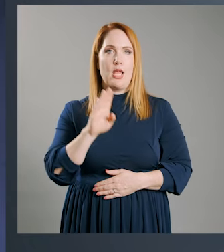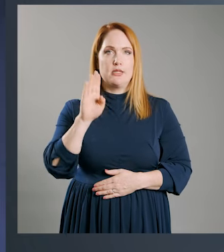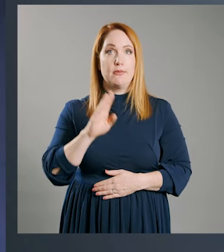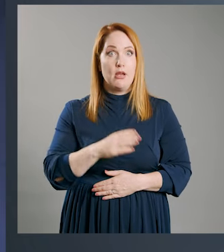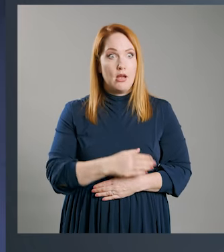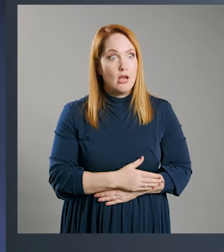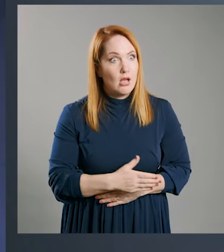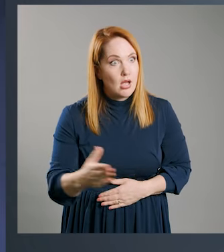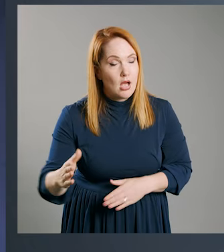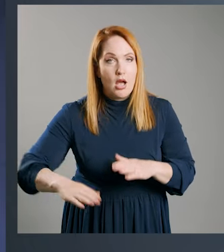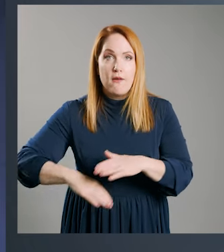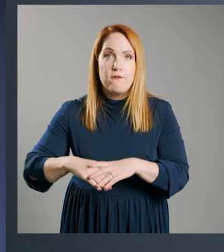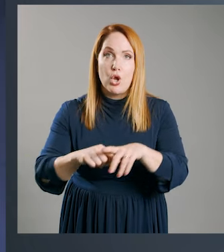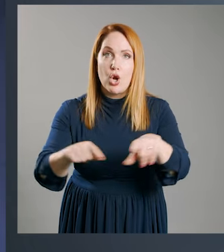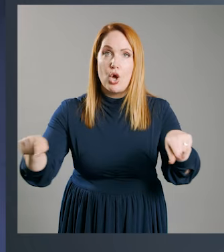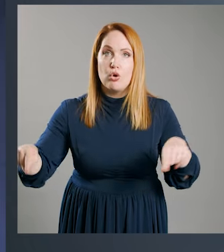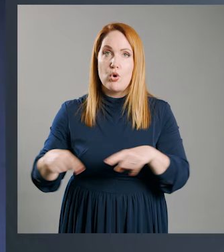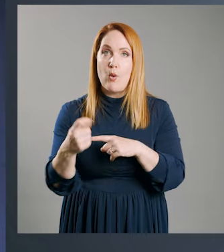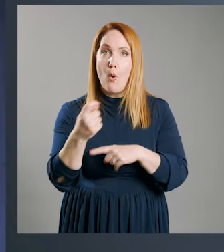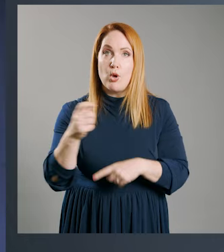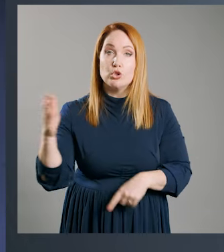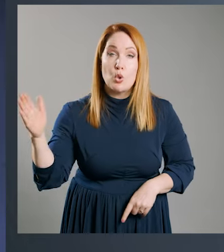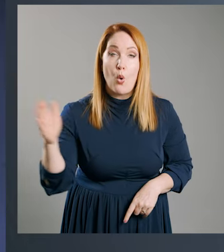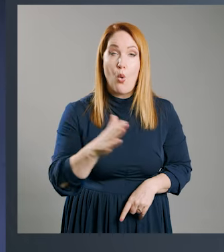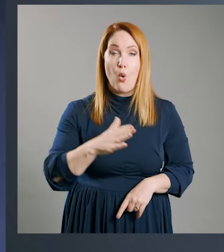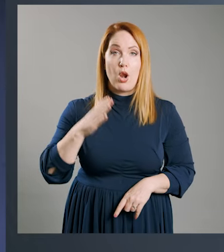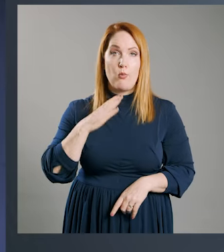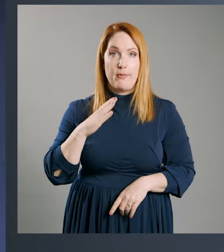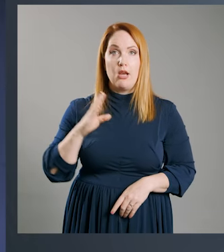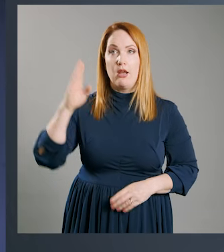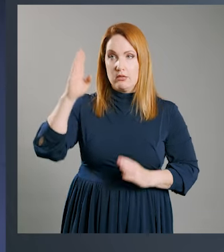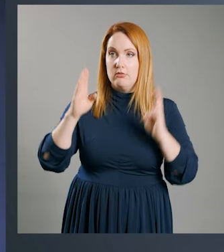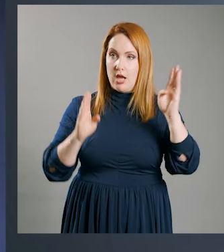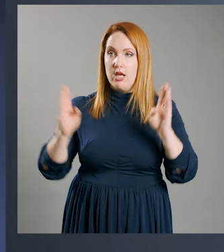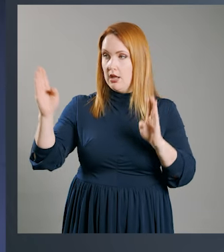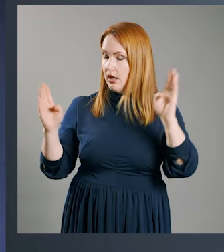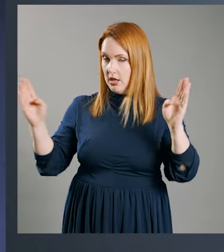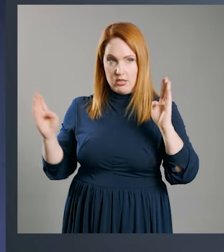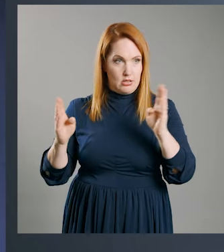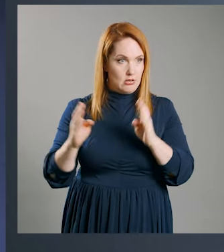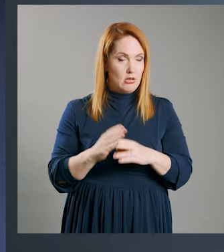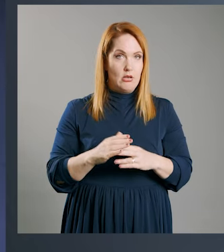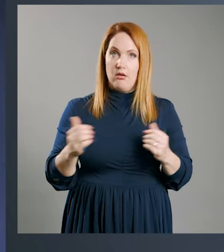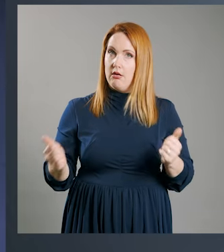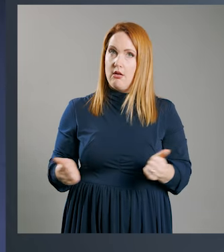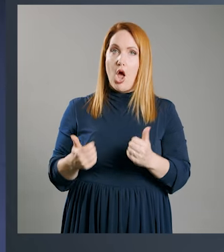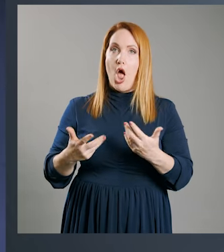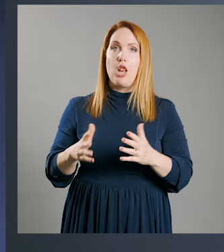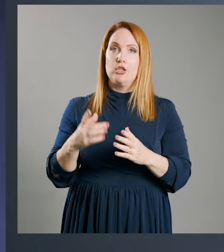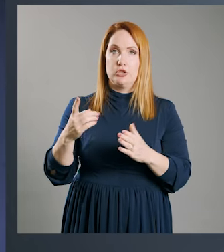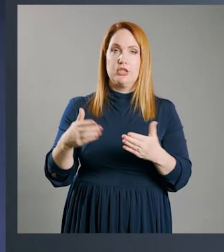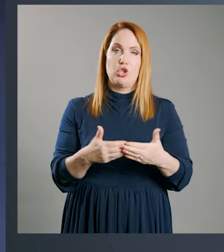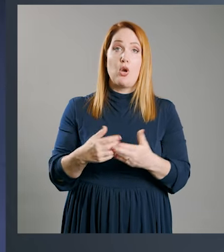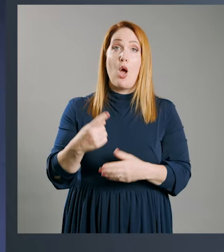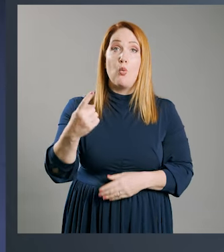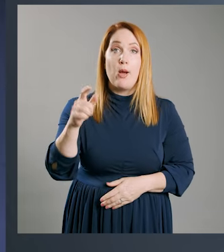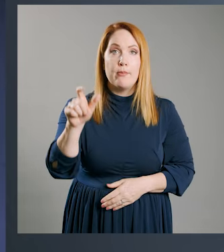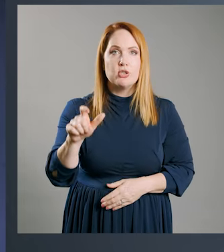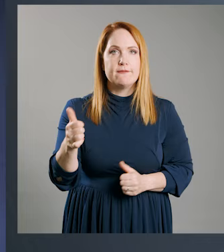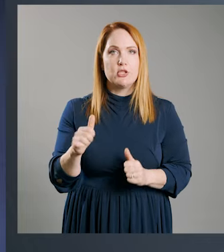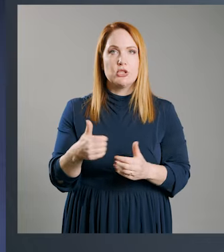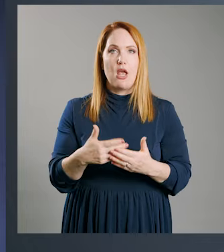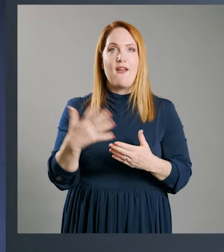10%. Again, the entire room, every single woman pretty much in that community has lost at least one child. One person